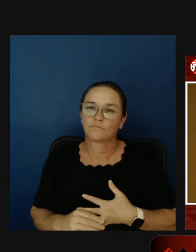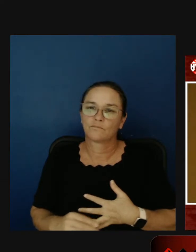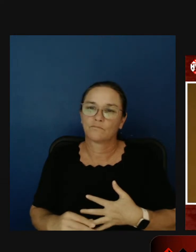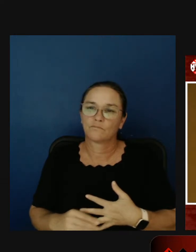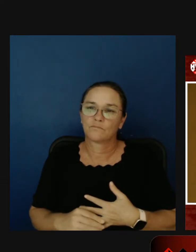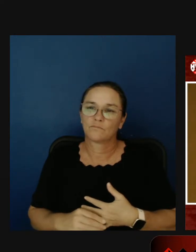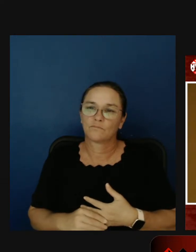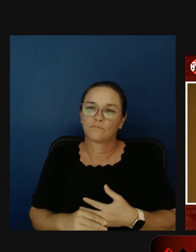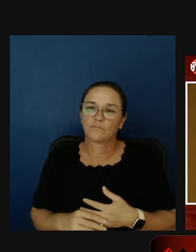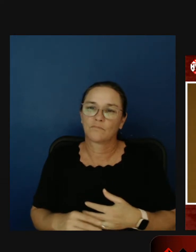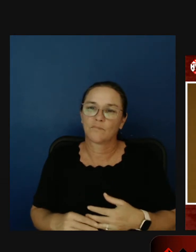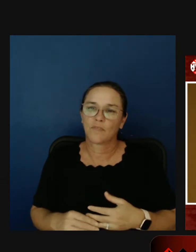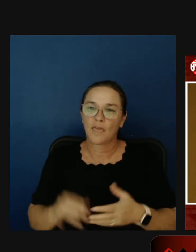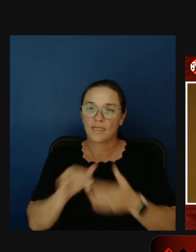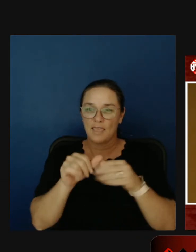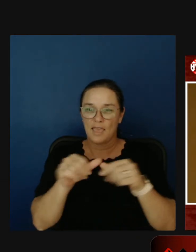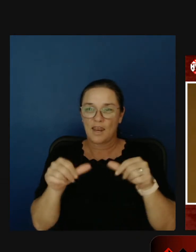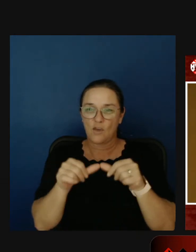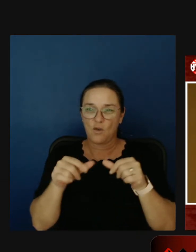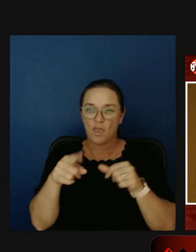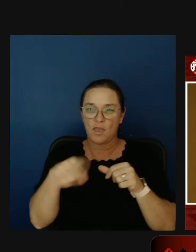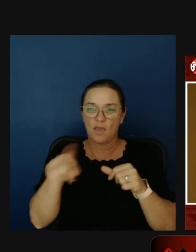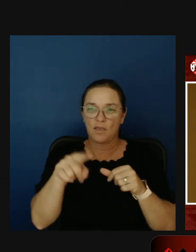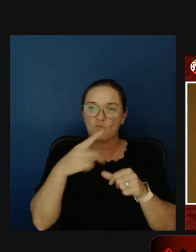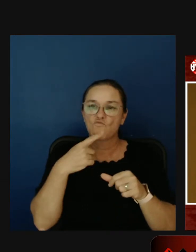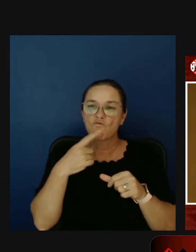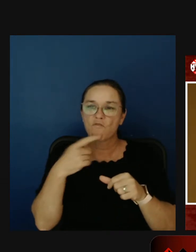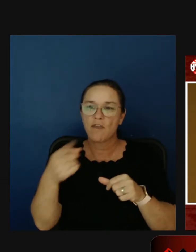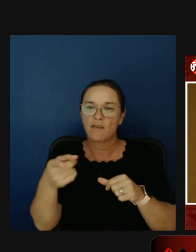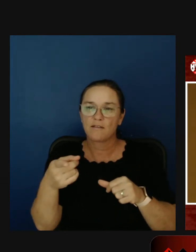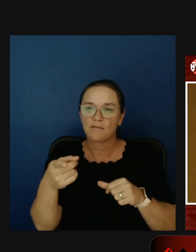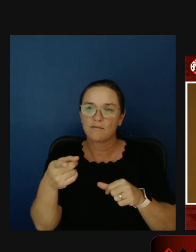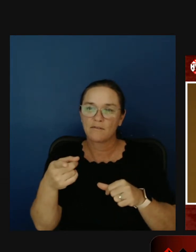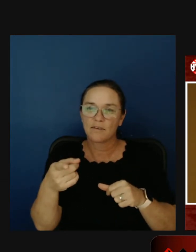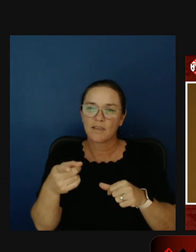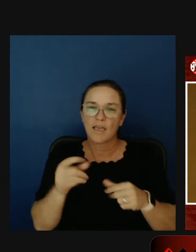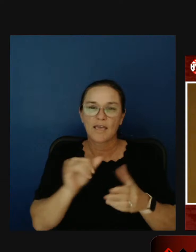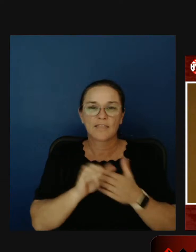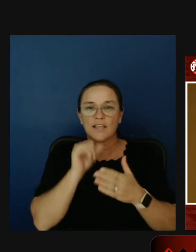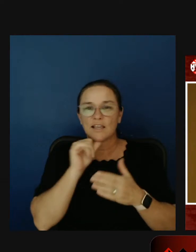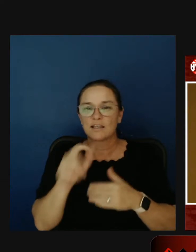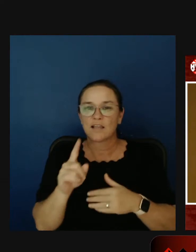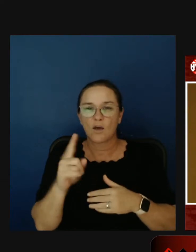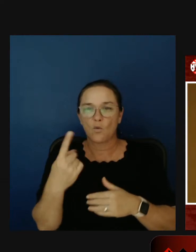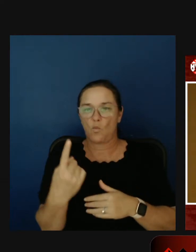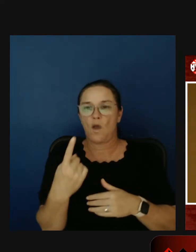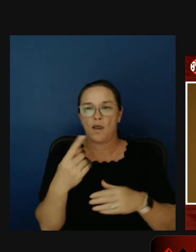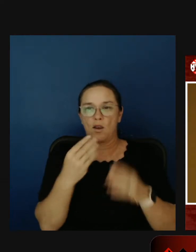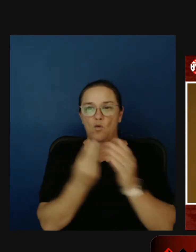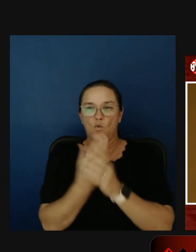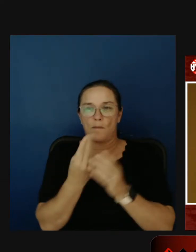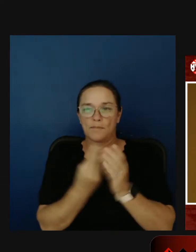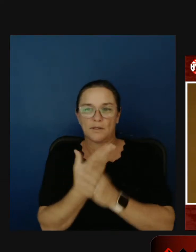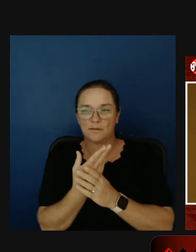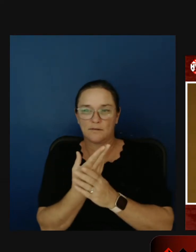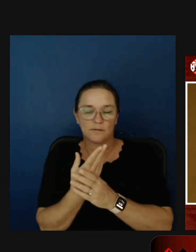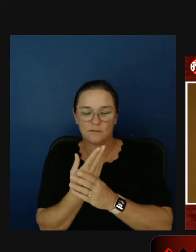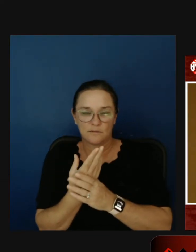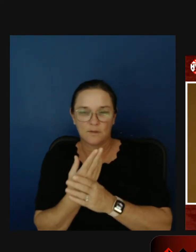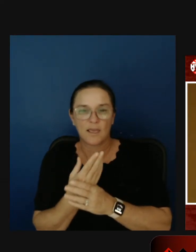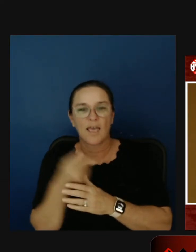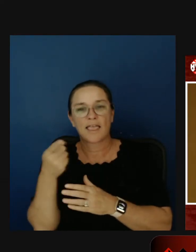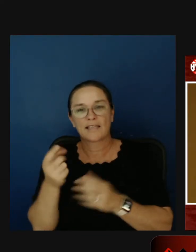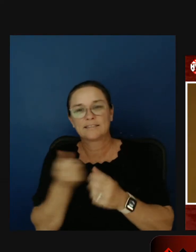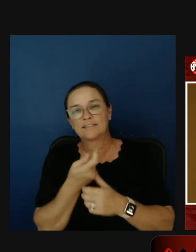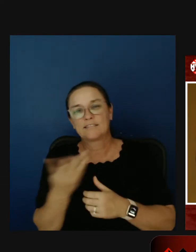Sorry. That's this area down here in red. So this is not just one eruptive unit. This is actually several, but